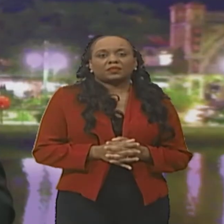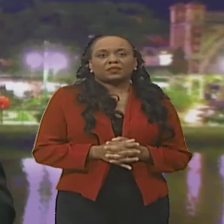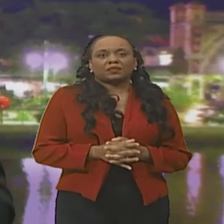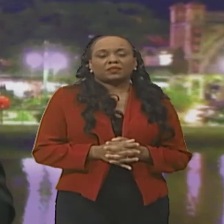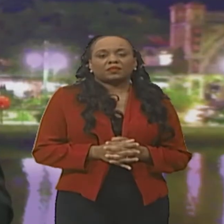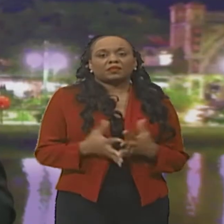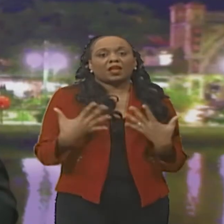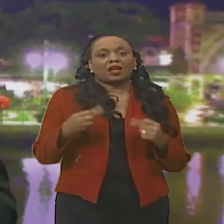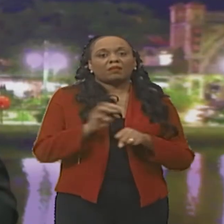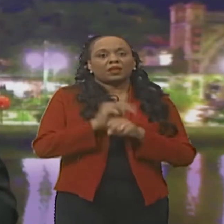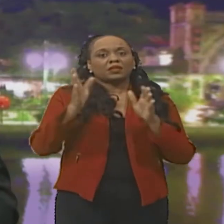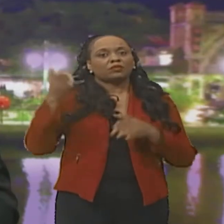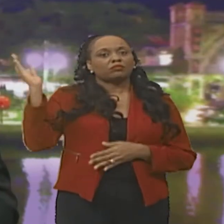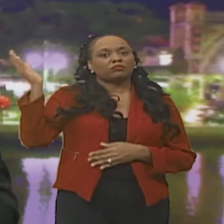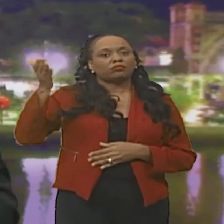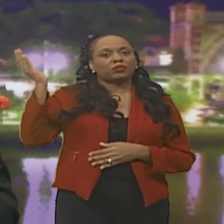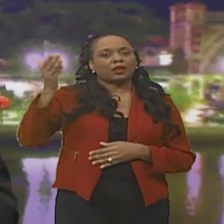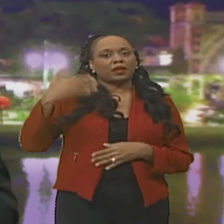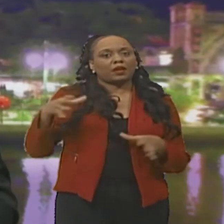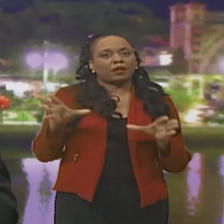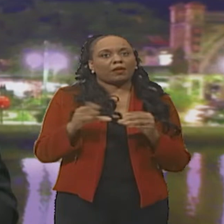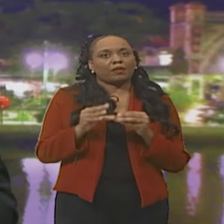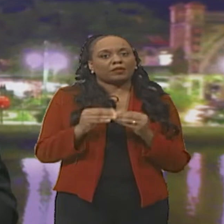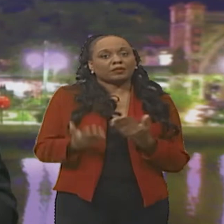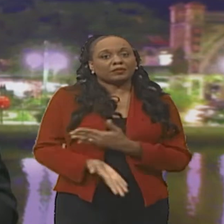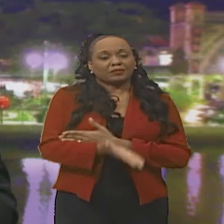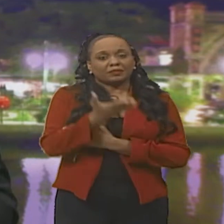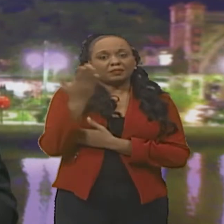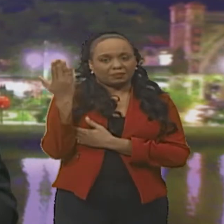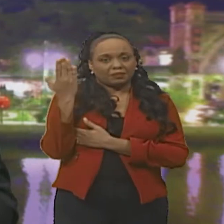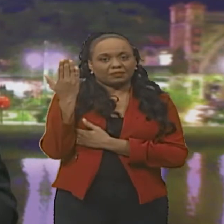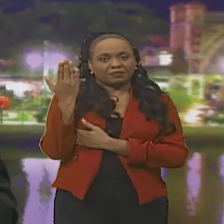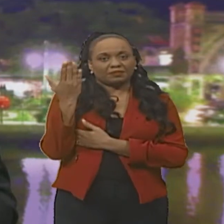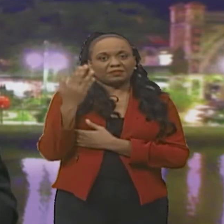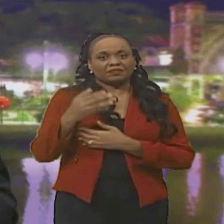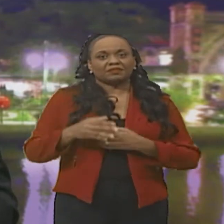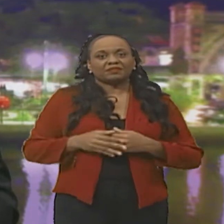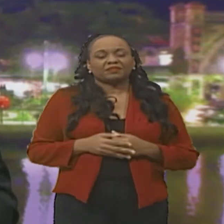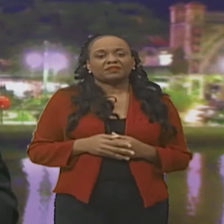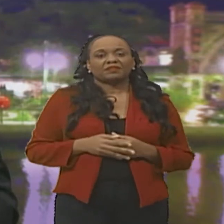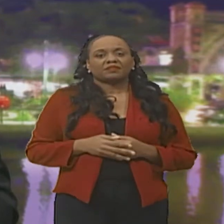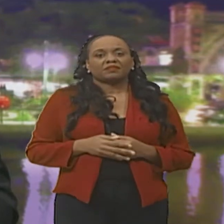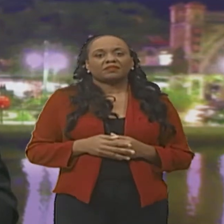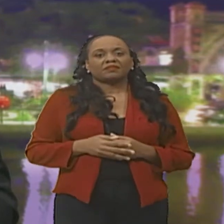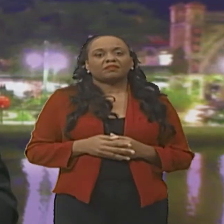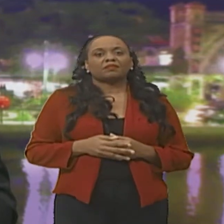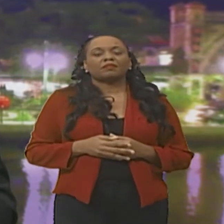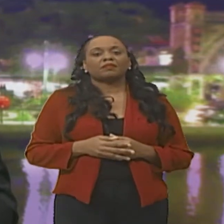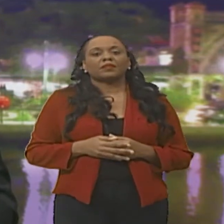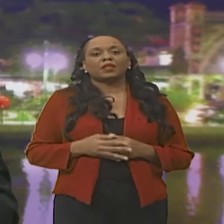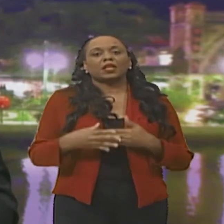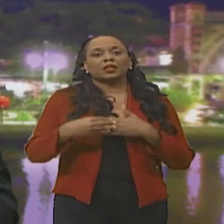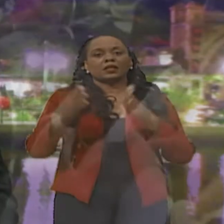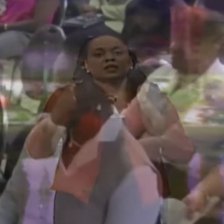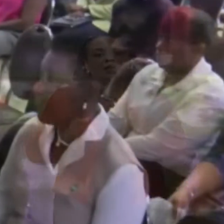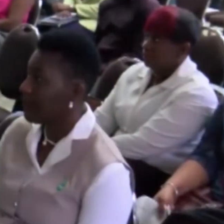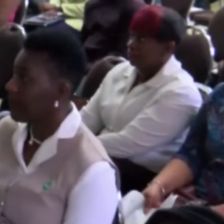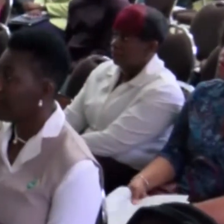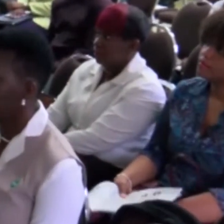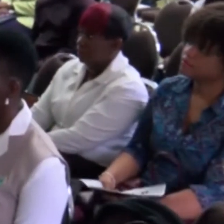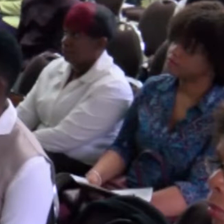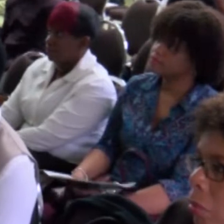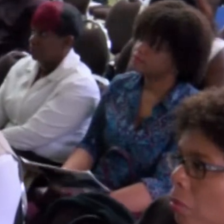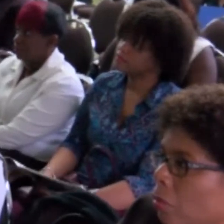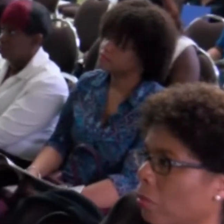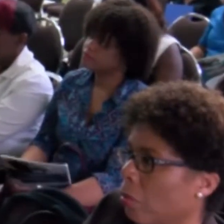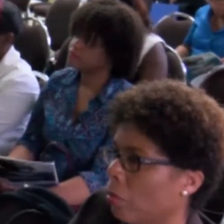Now, the Health Minister was speaking at the Farmer Wellness Conference this morning at Solidarity House. General Secretary of the Barbados Workers Union, Senator Tony